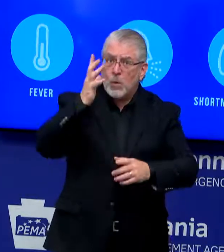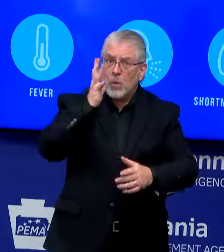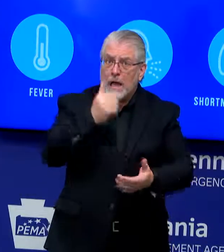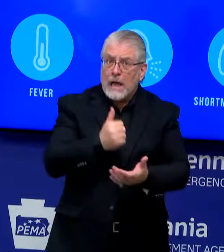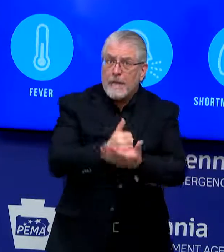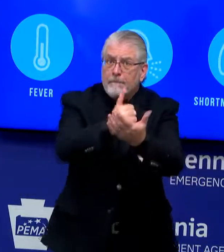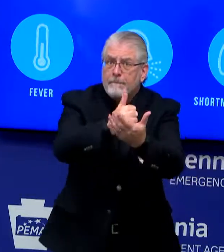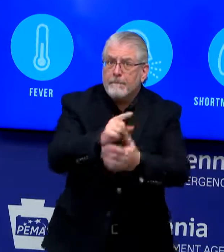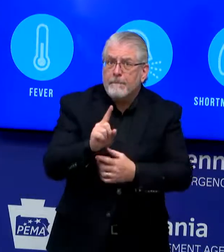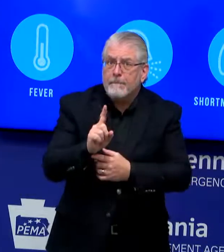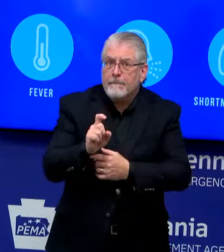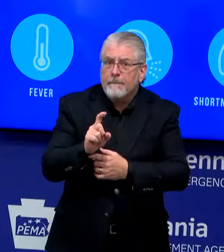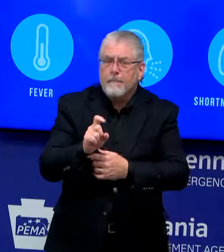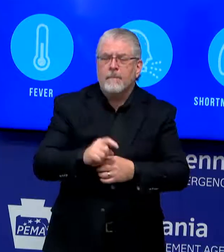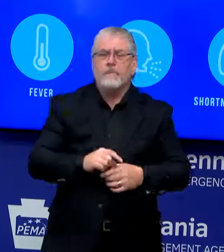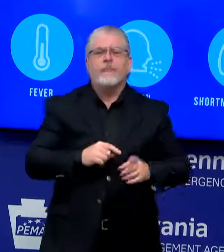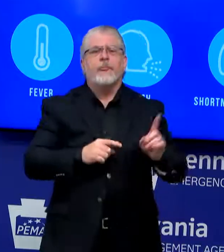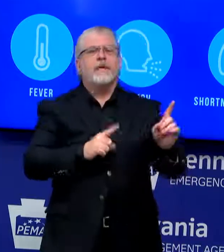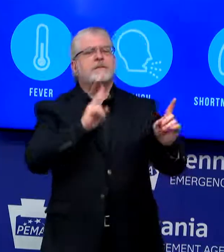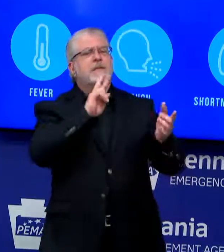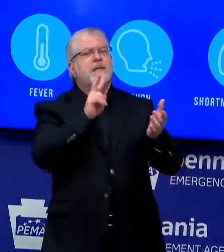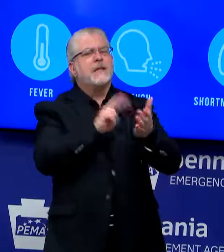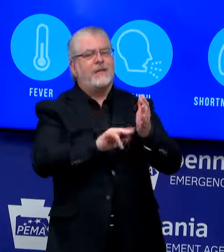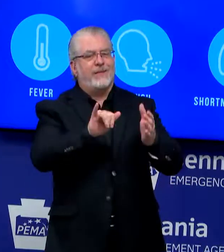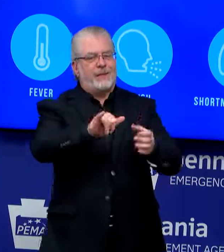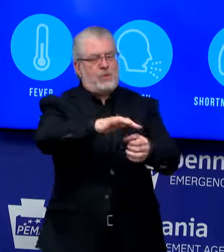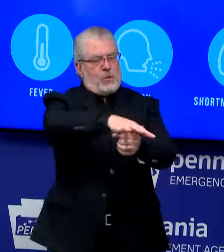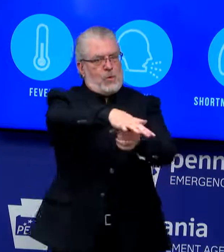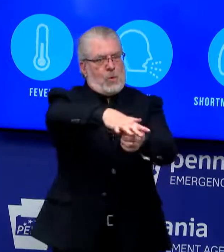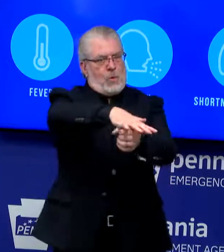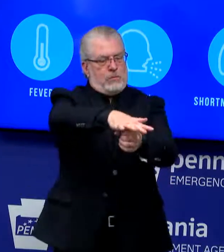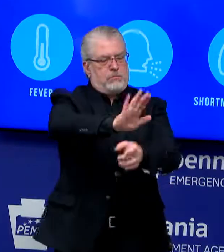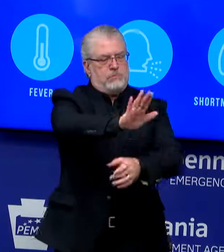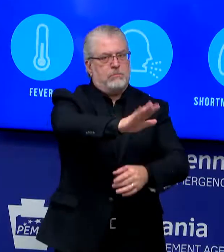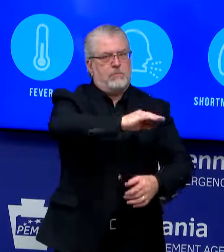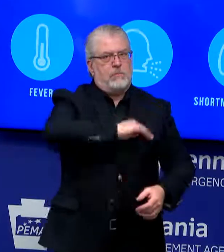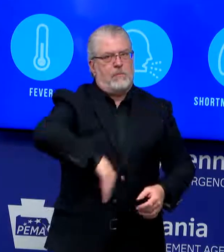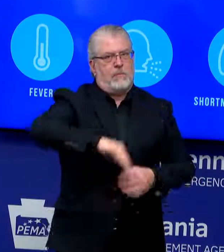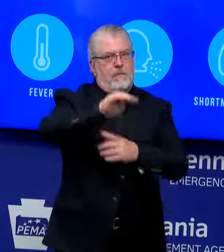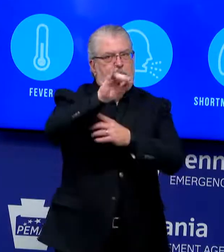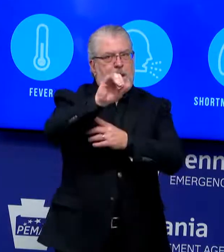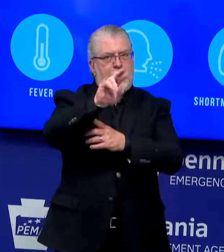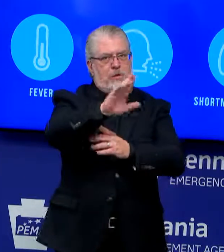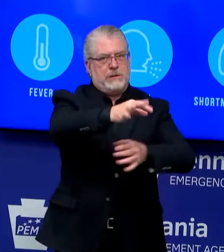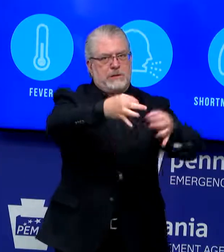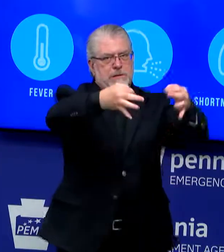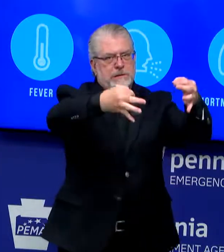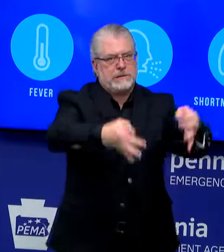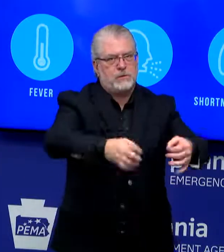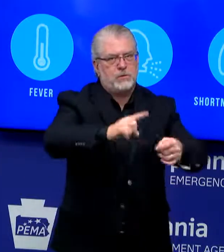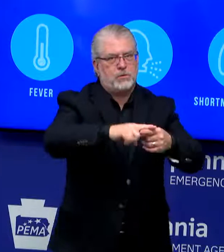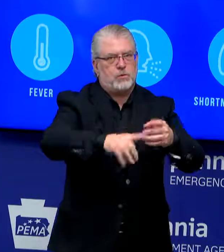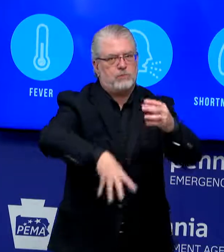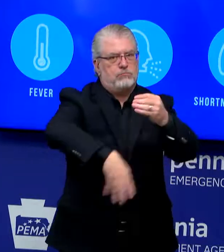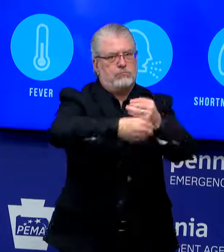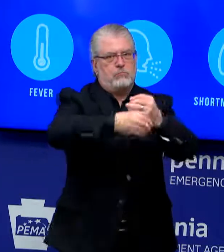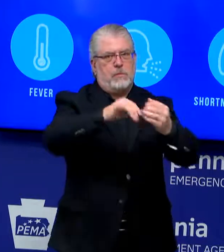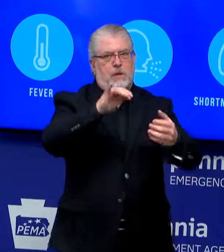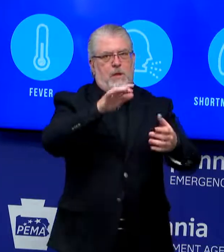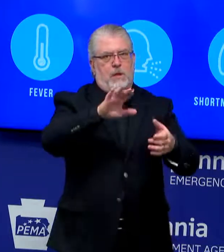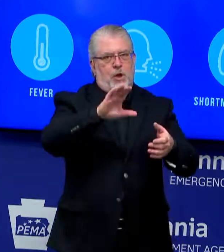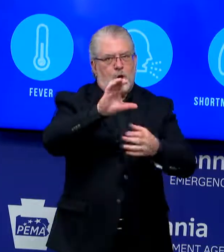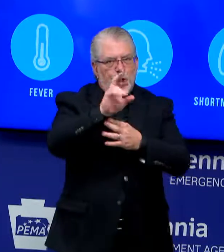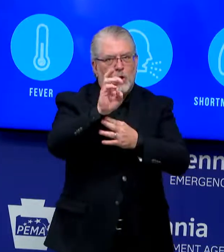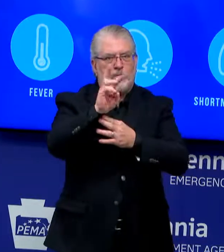the mayor, but we want to do everything we can to support this social distancing and prevention and mitigation